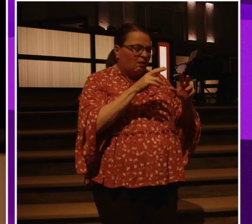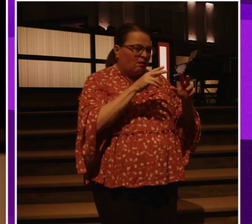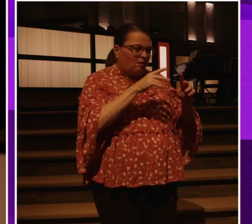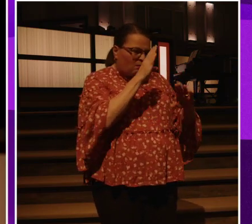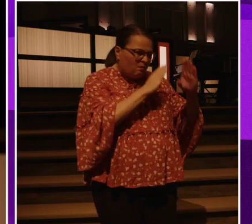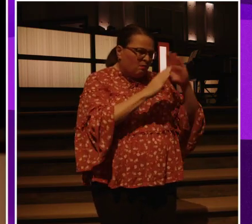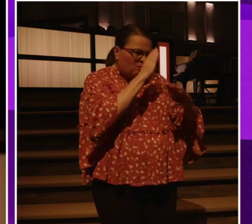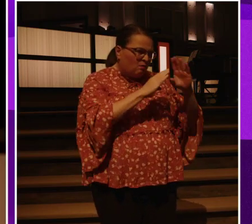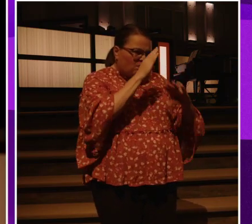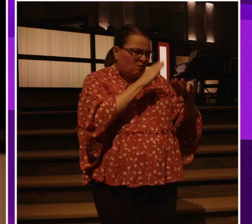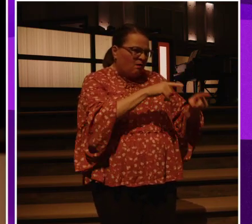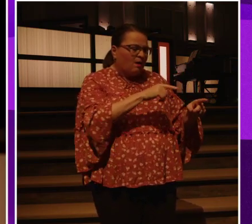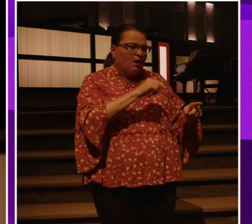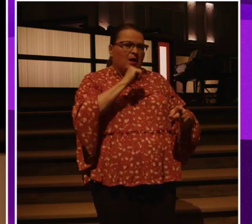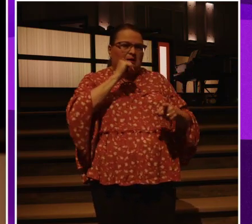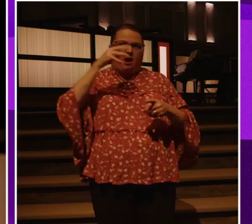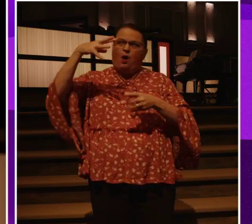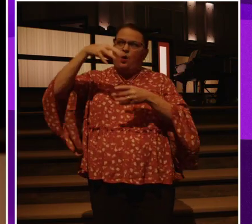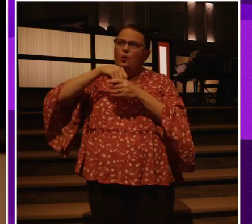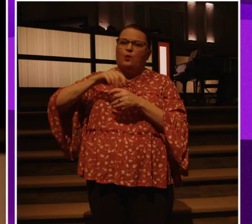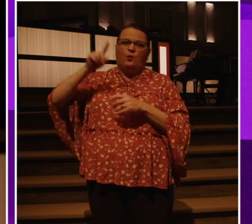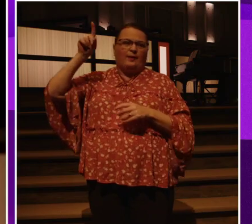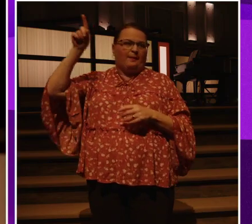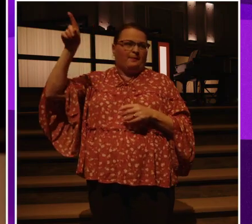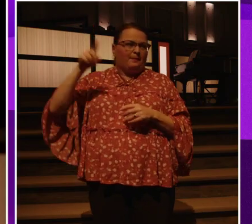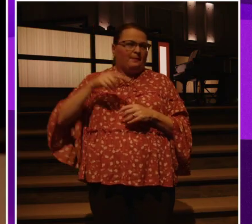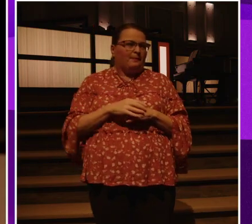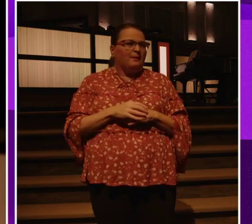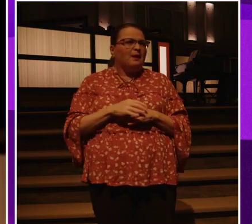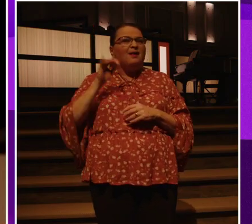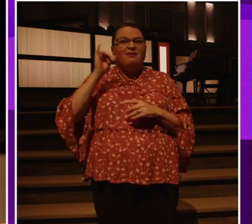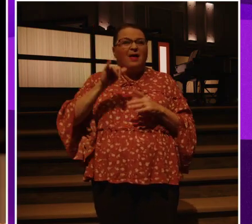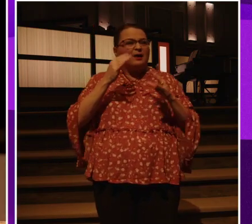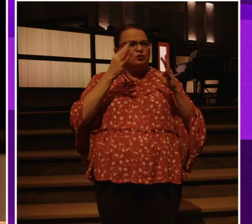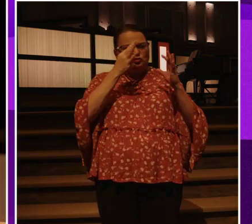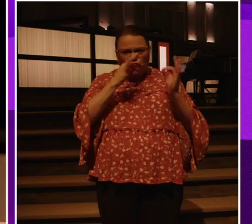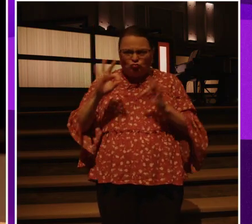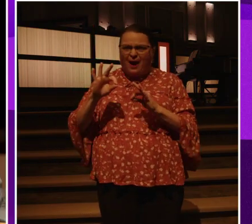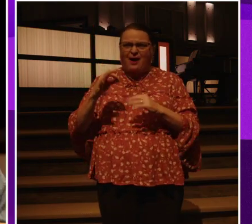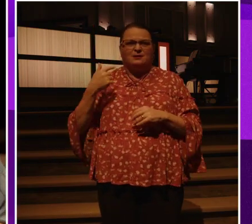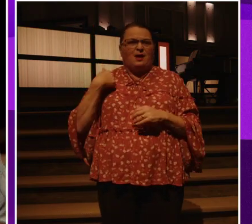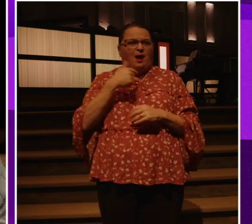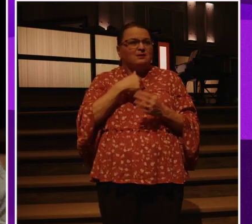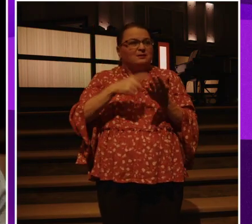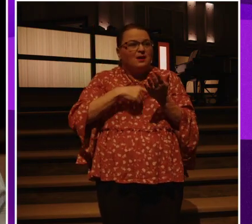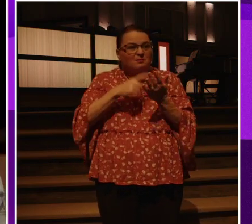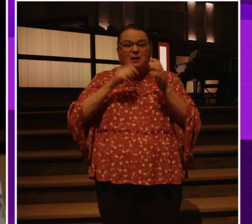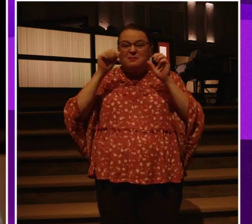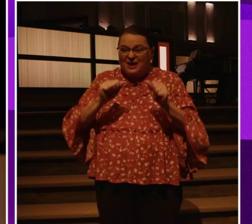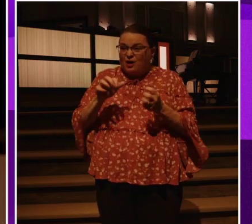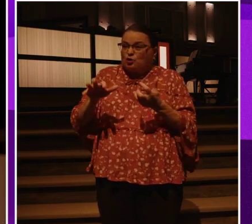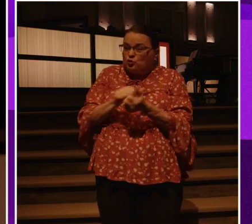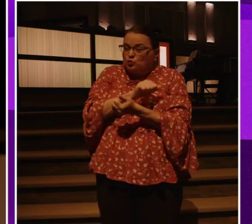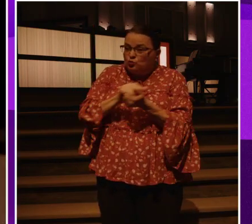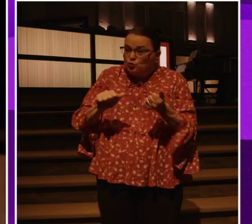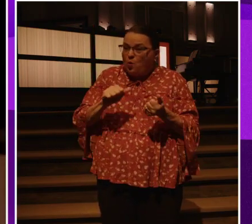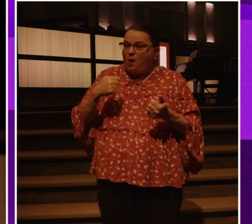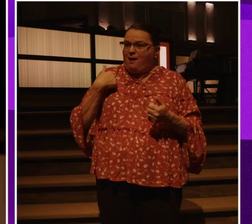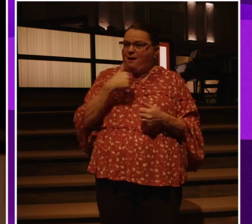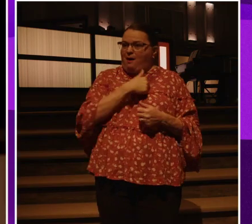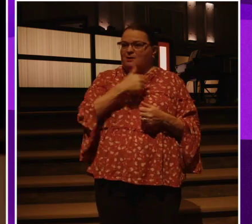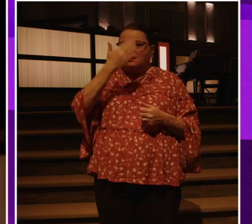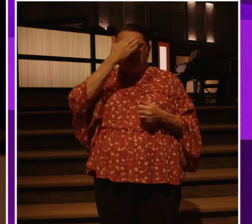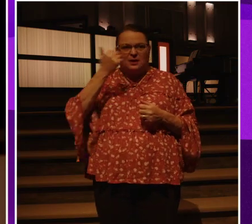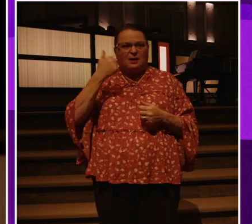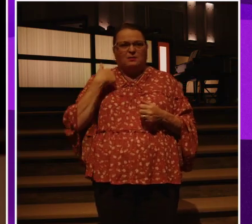Him. And it distracts us and even at times can destroy us because we're weighted down